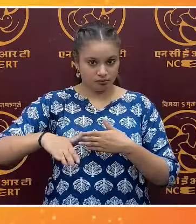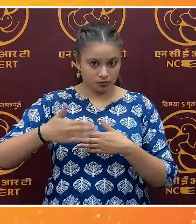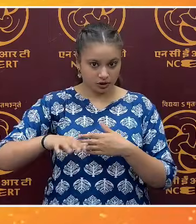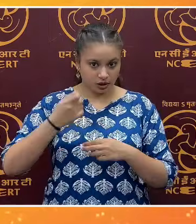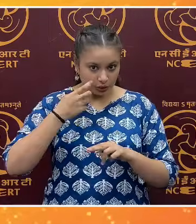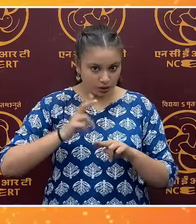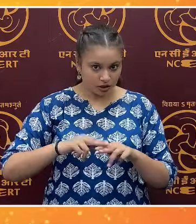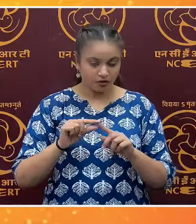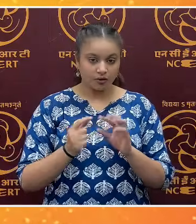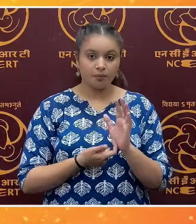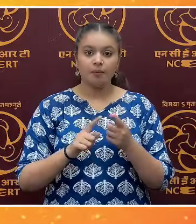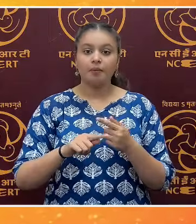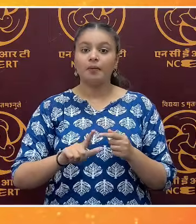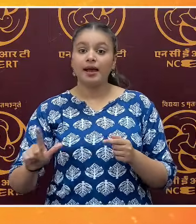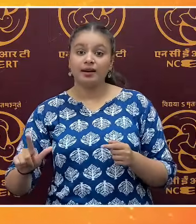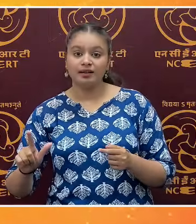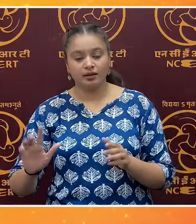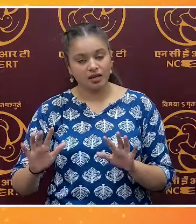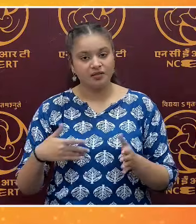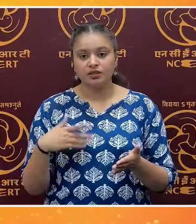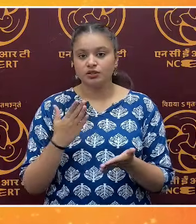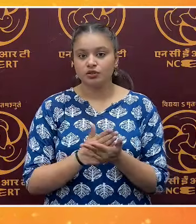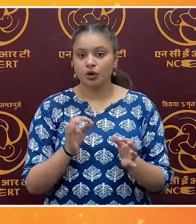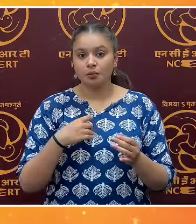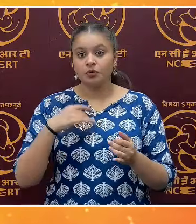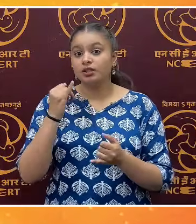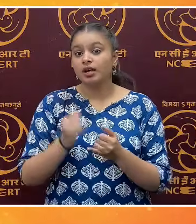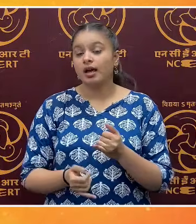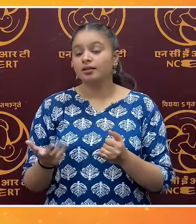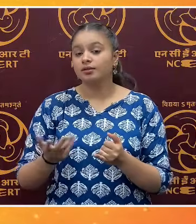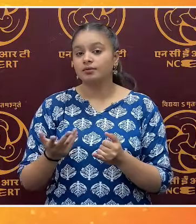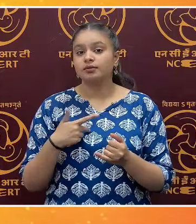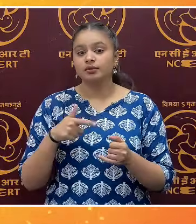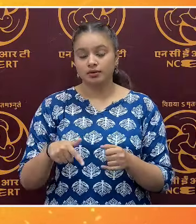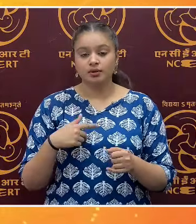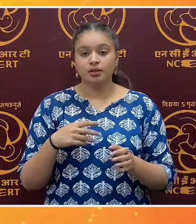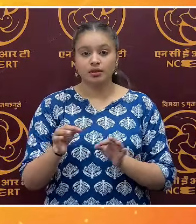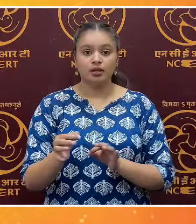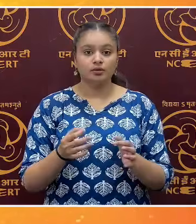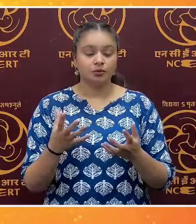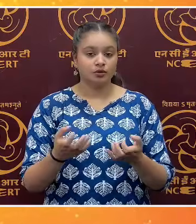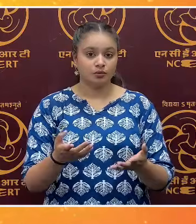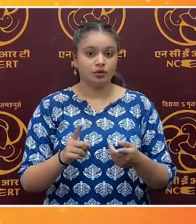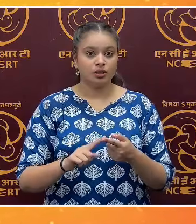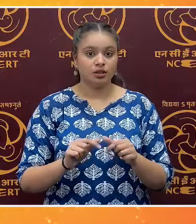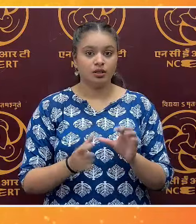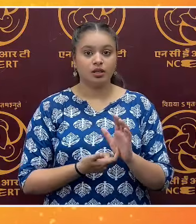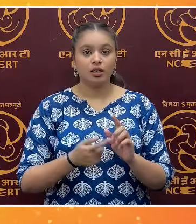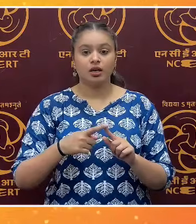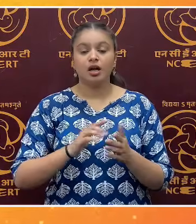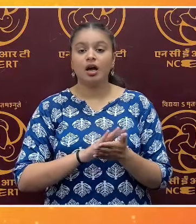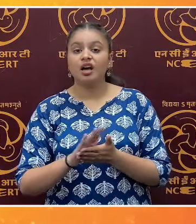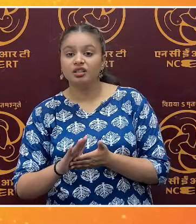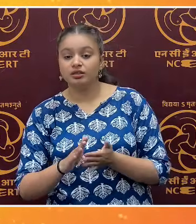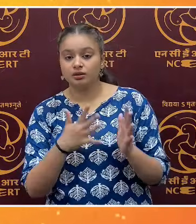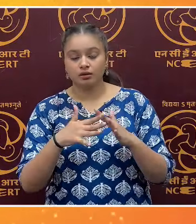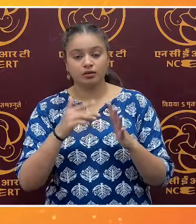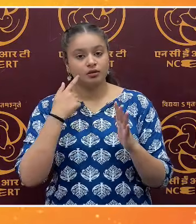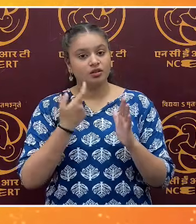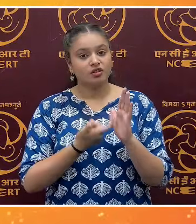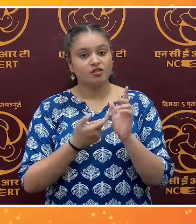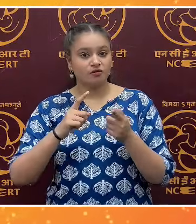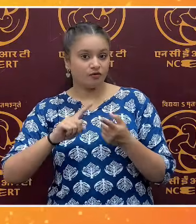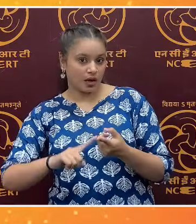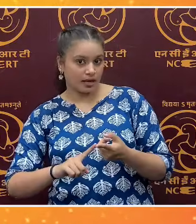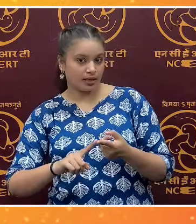in parallel connection. And last thing is, I just wanted to explain about the earthing. See, sometimes